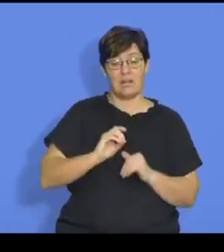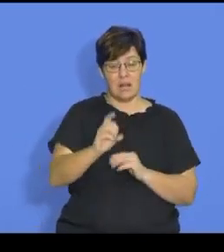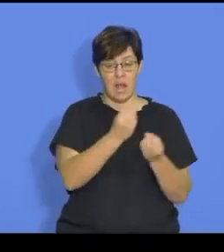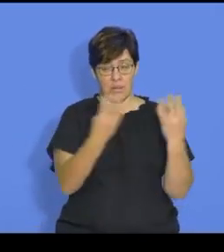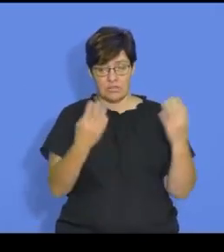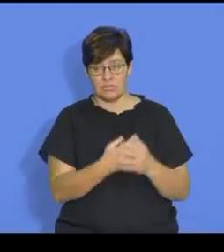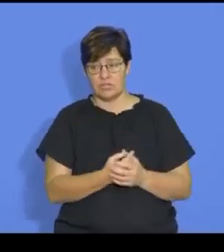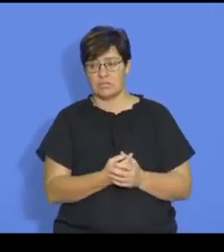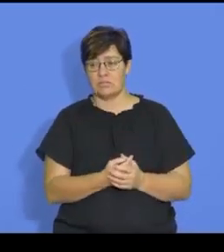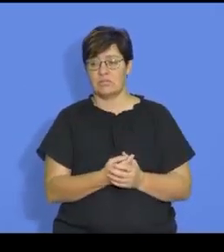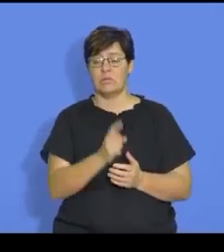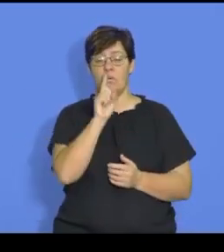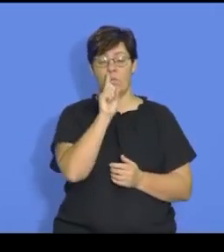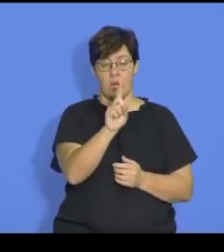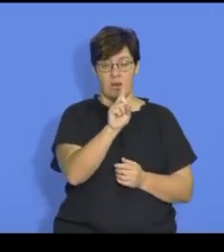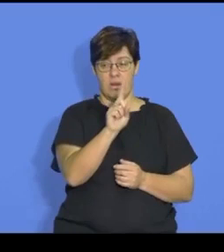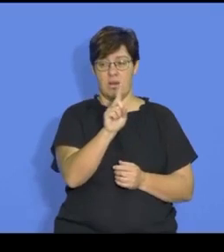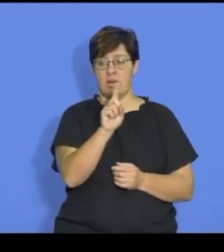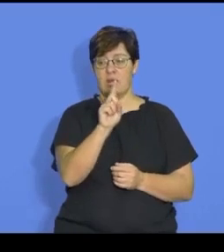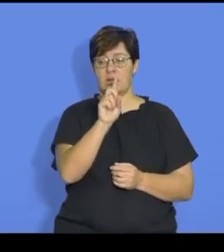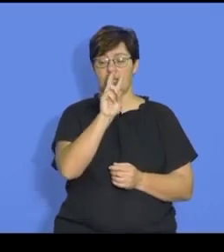the total is obviously